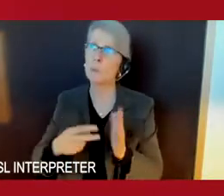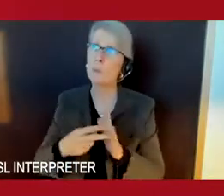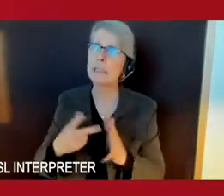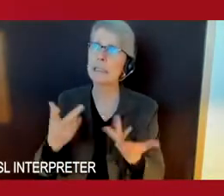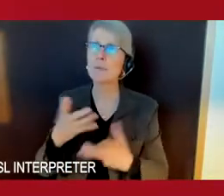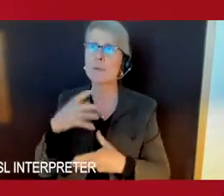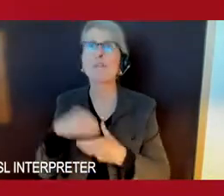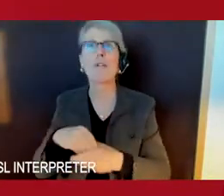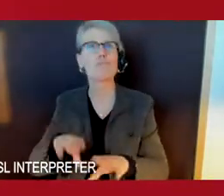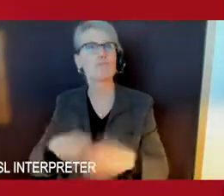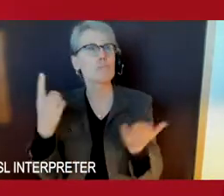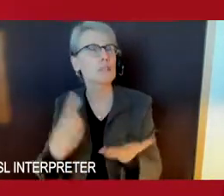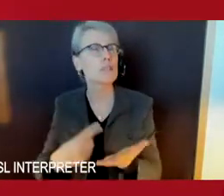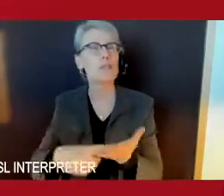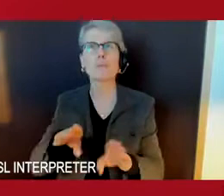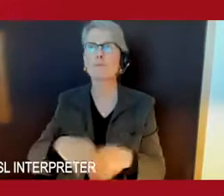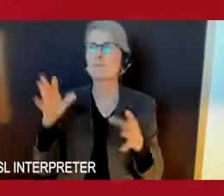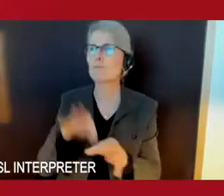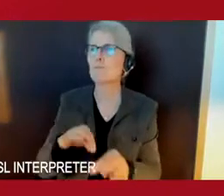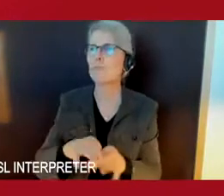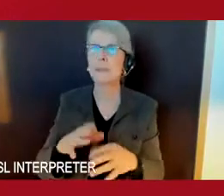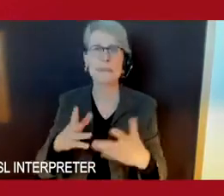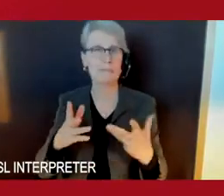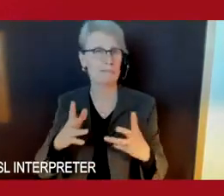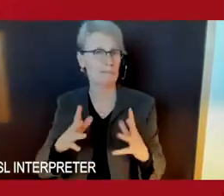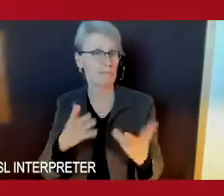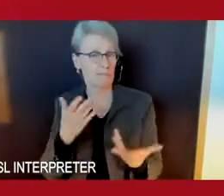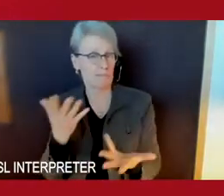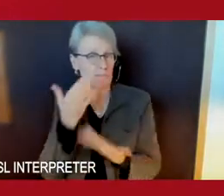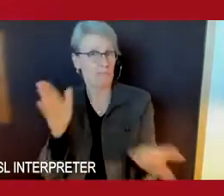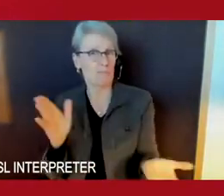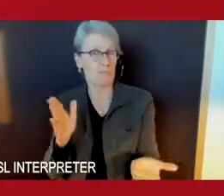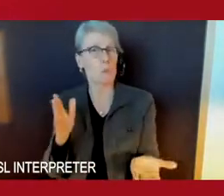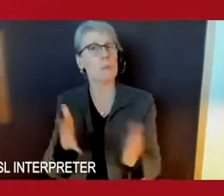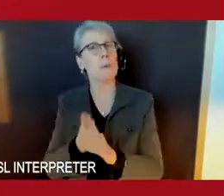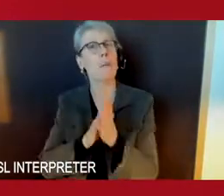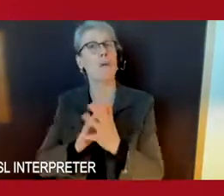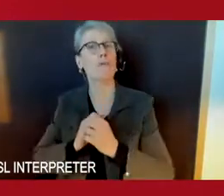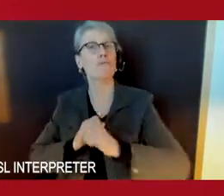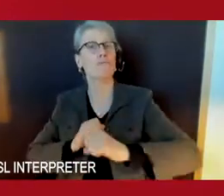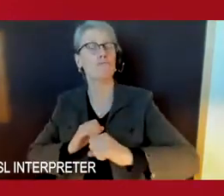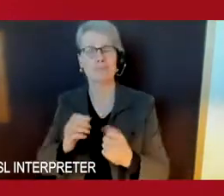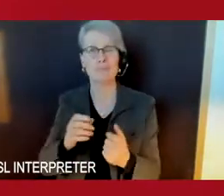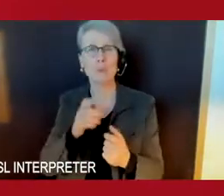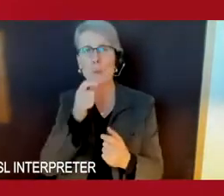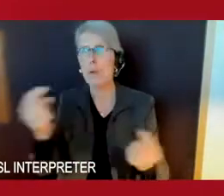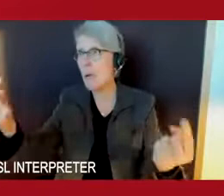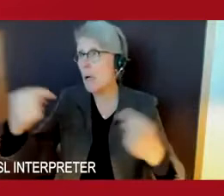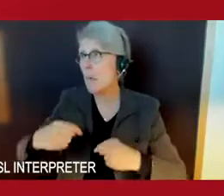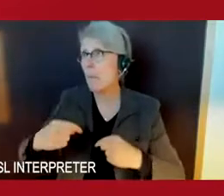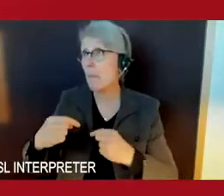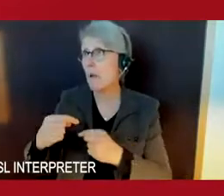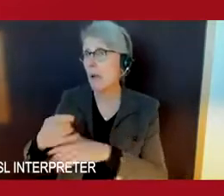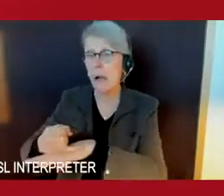Canadians and what it means to be a citizen in a democracy. We are now islands that don't want visitors to share